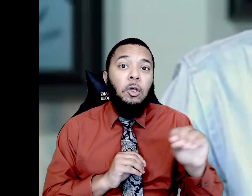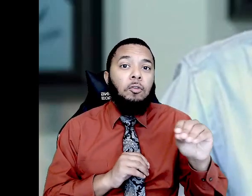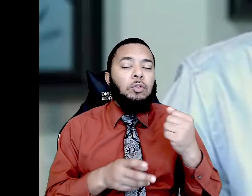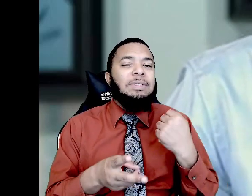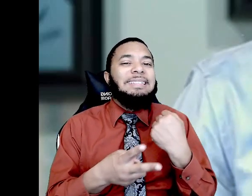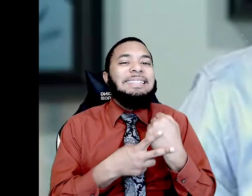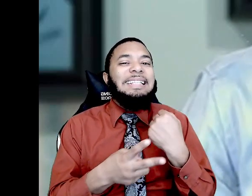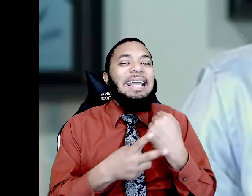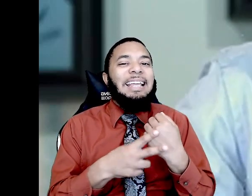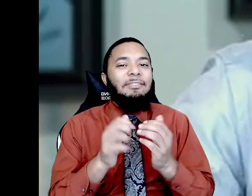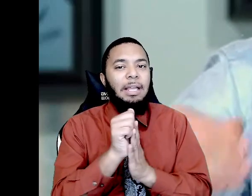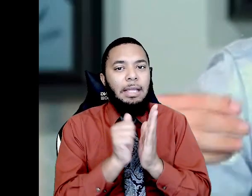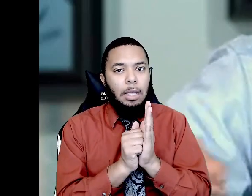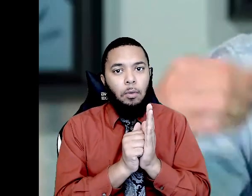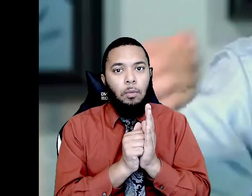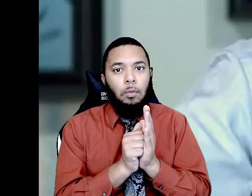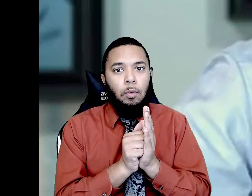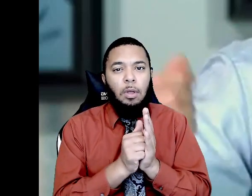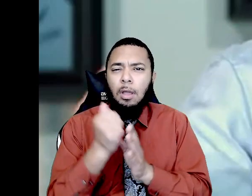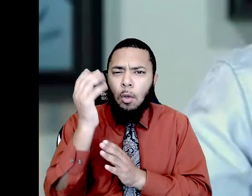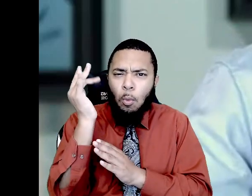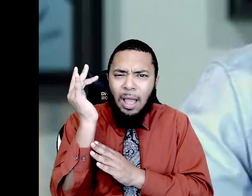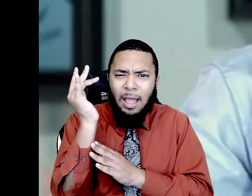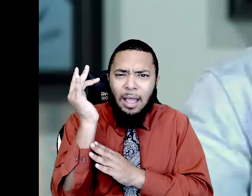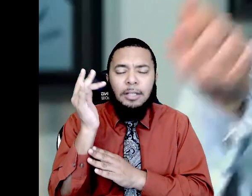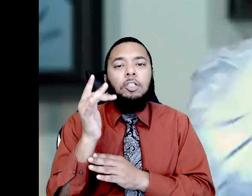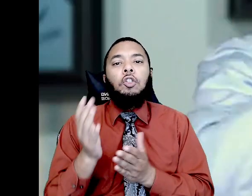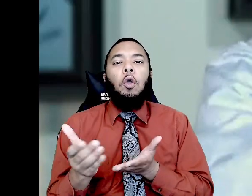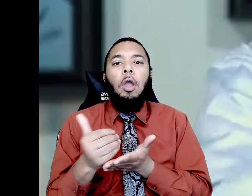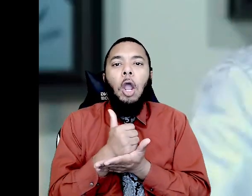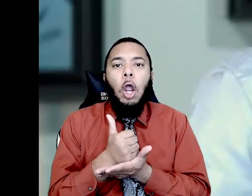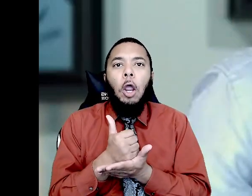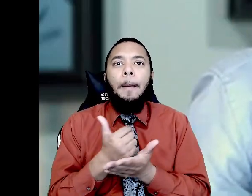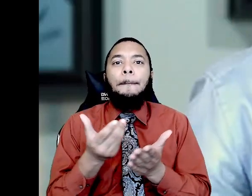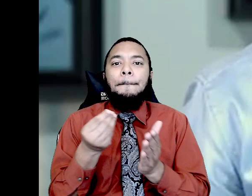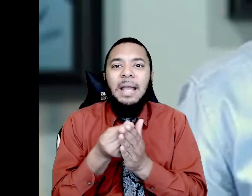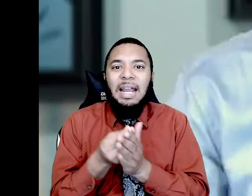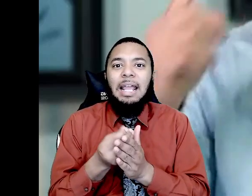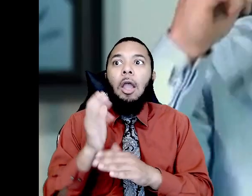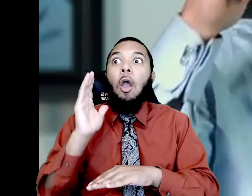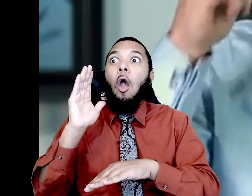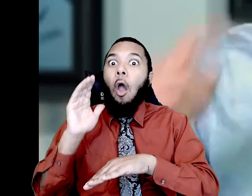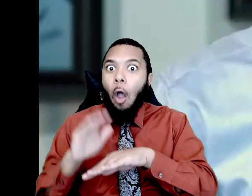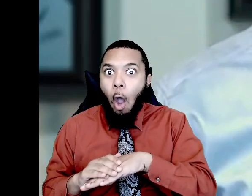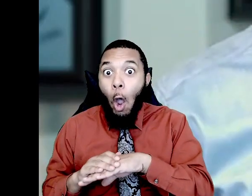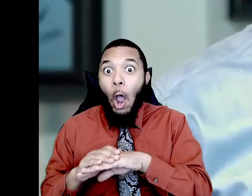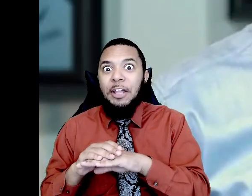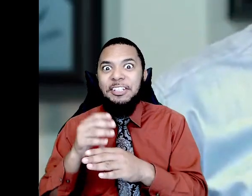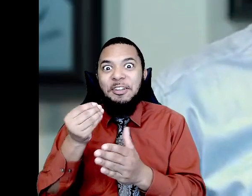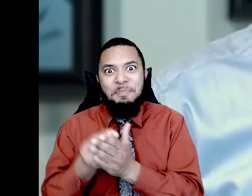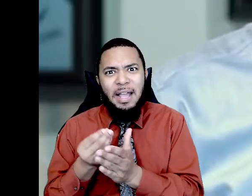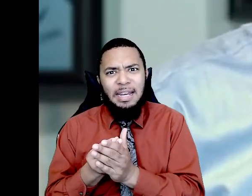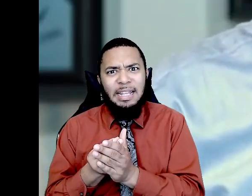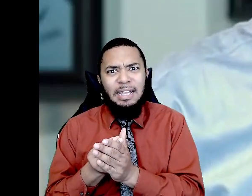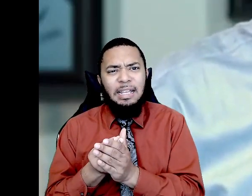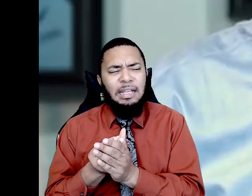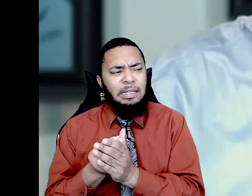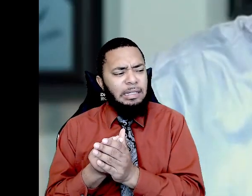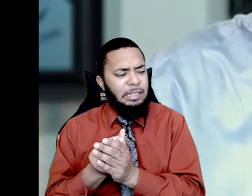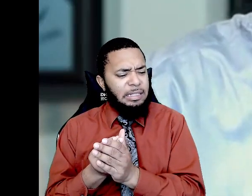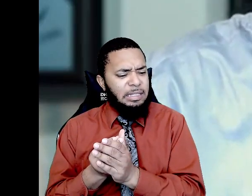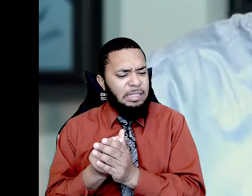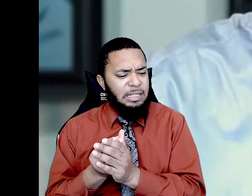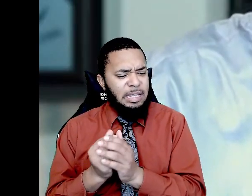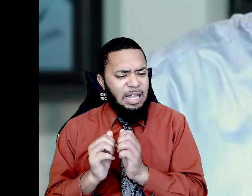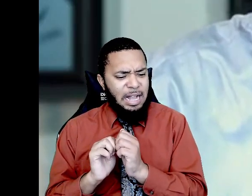account so that you can actually make more money on your money. It's kind of like a hard thing to think about.